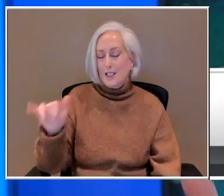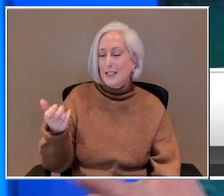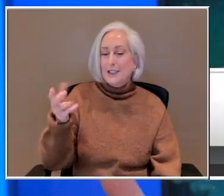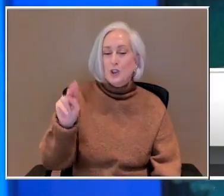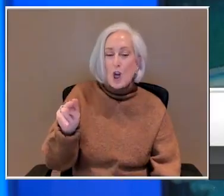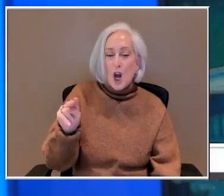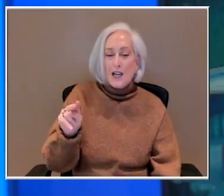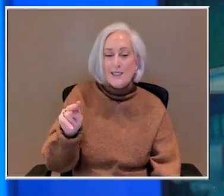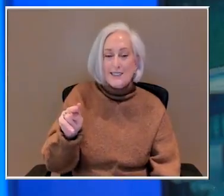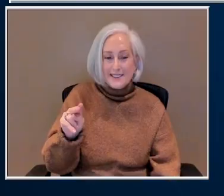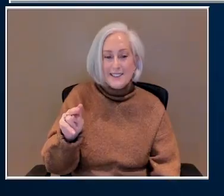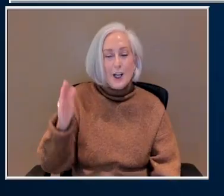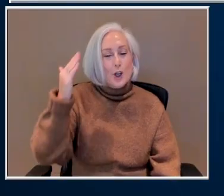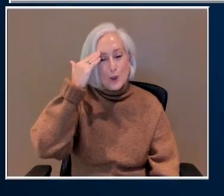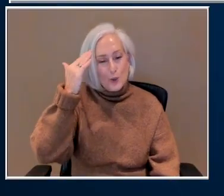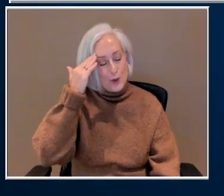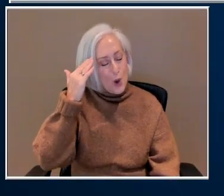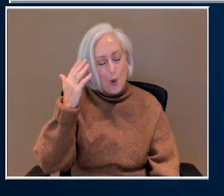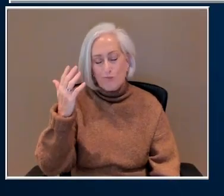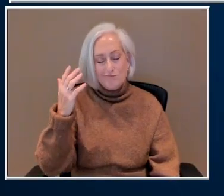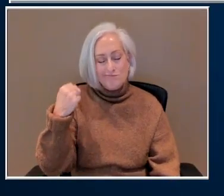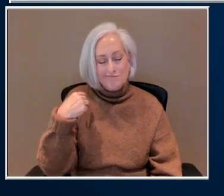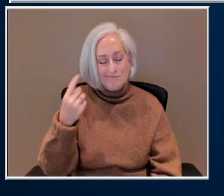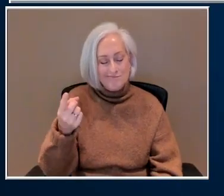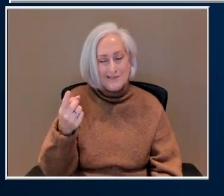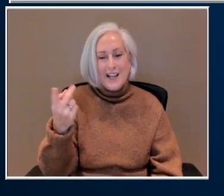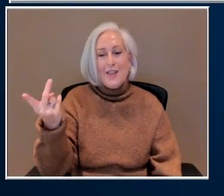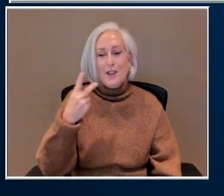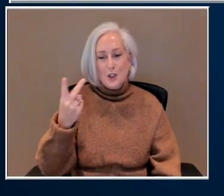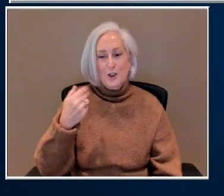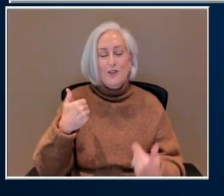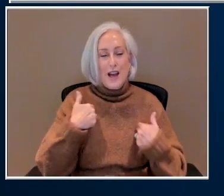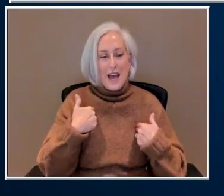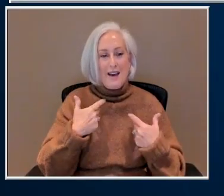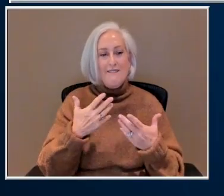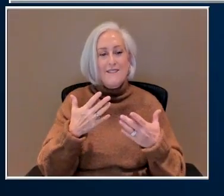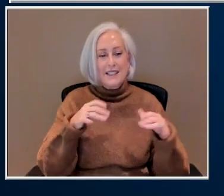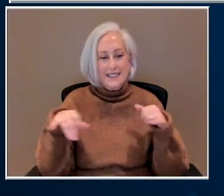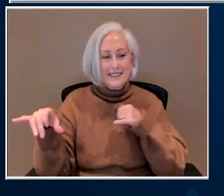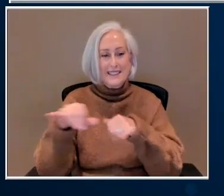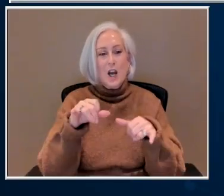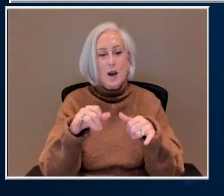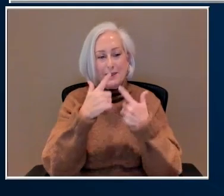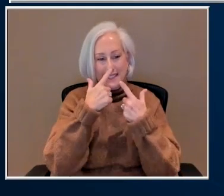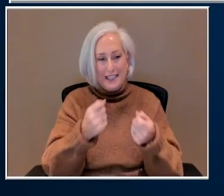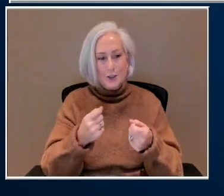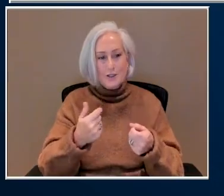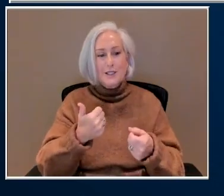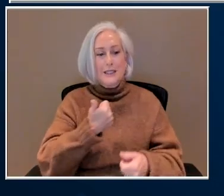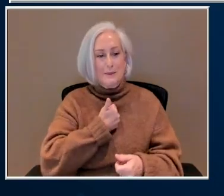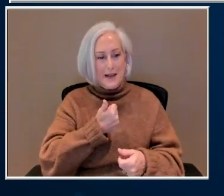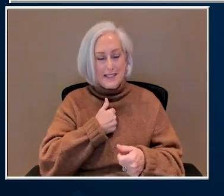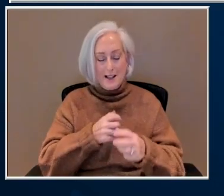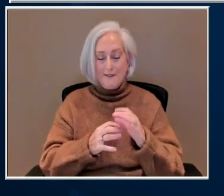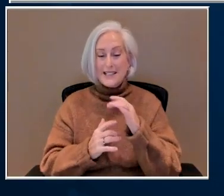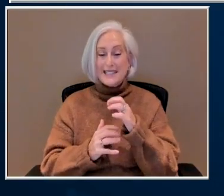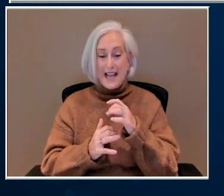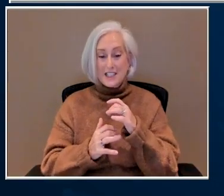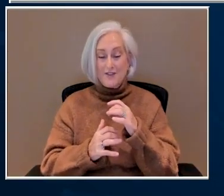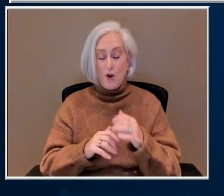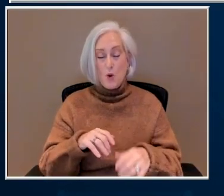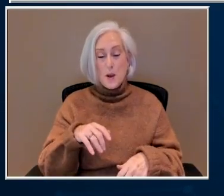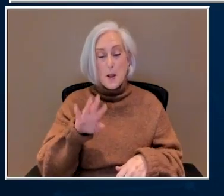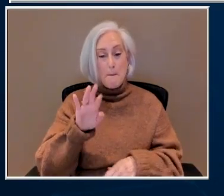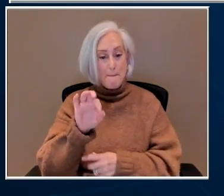to let you know, I think you know this already, that John and I share some common interests. I also played saxophone in band, and we both like fast